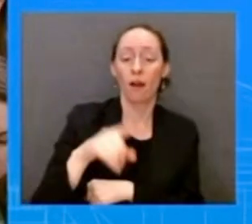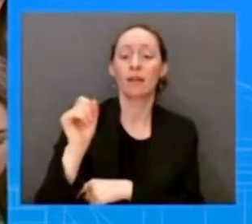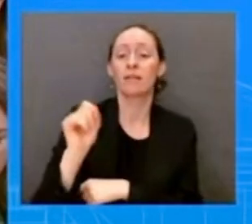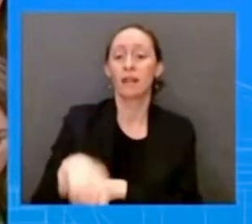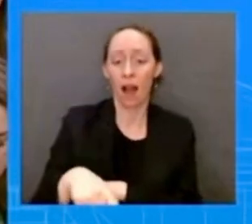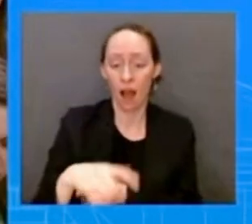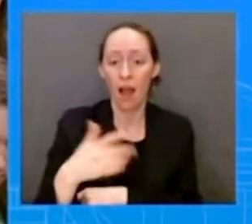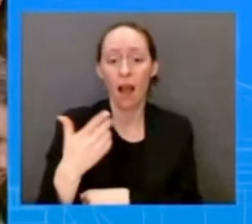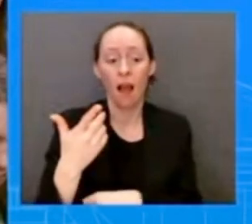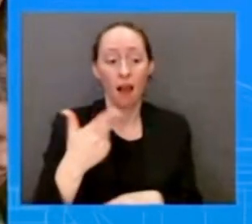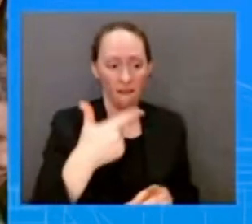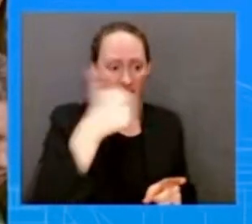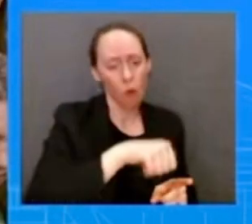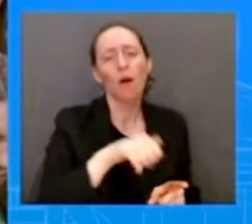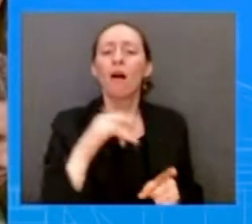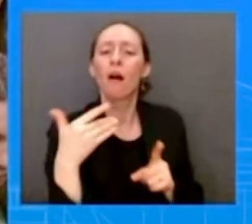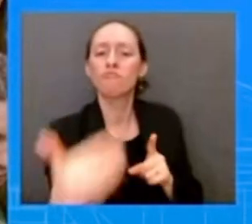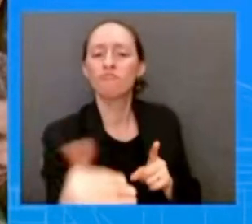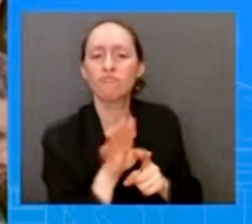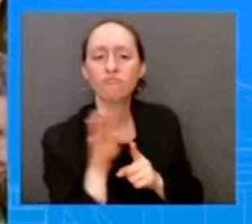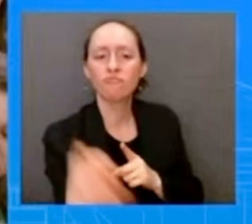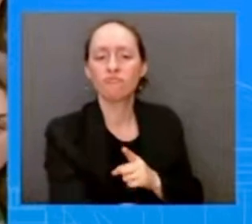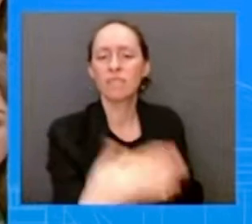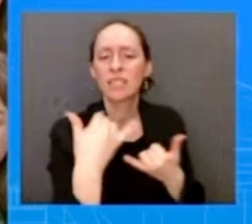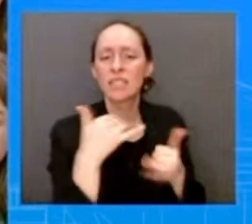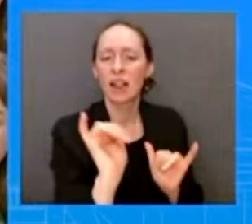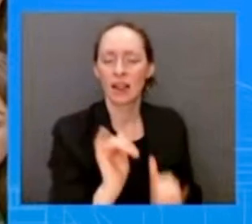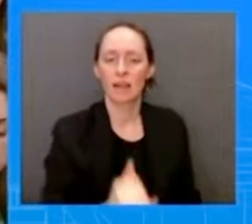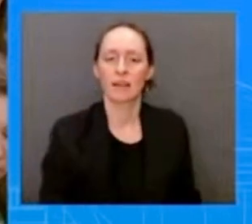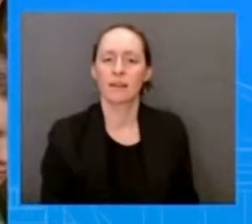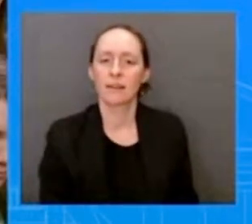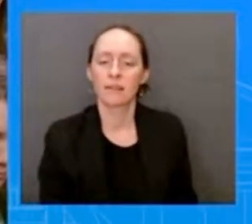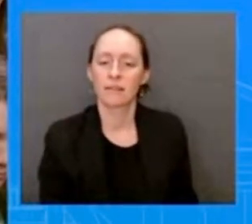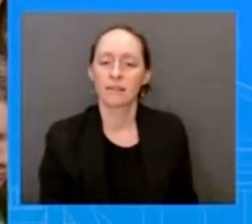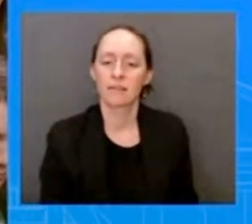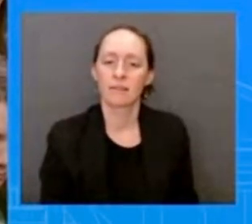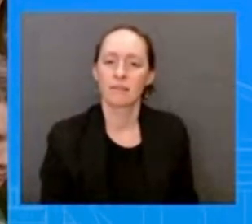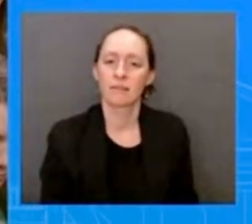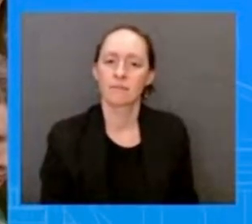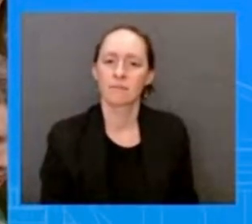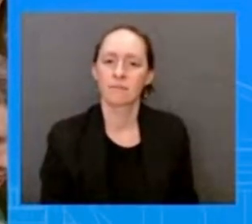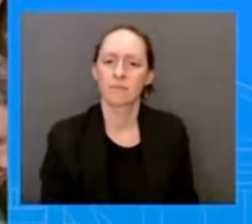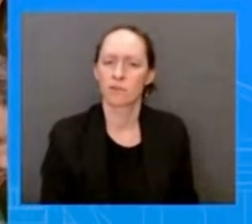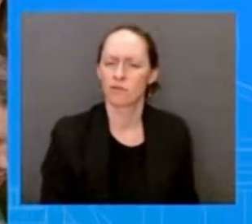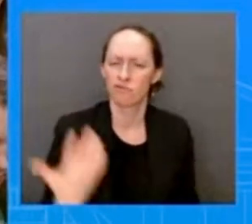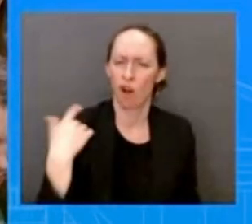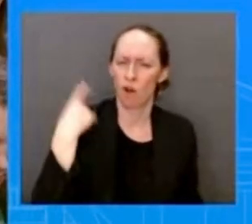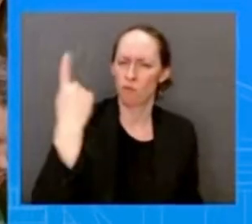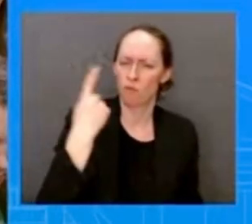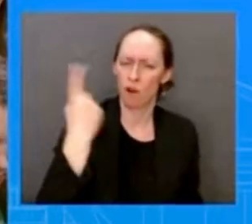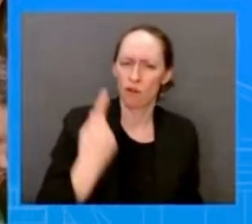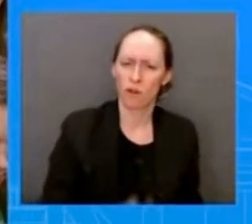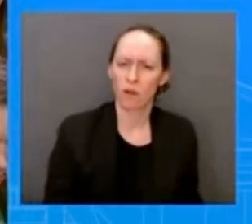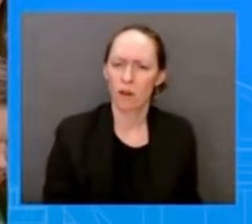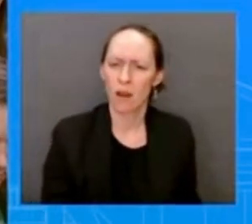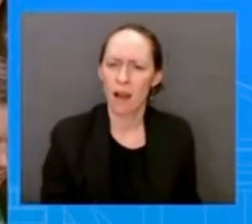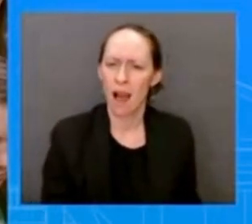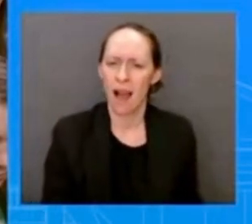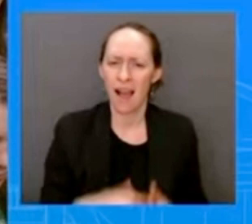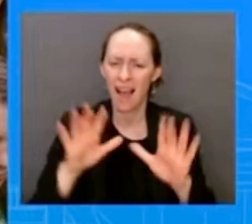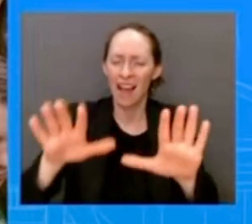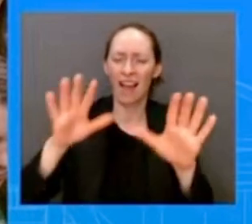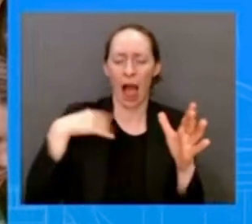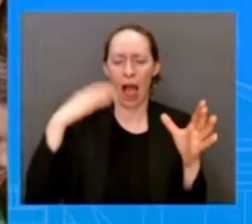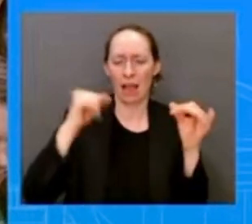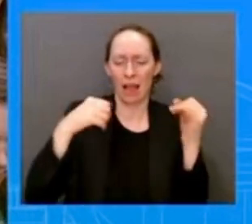imperils their statehood. Mm-hmm. What is it in this instance that, I'm still sort of struggling how he can support